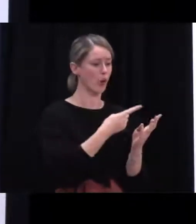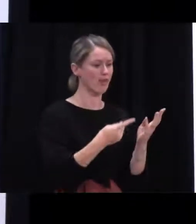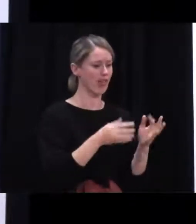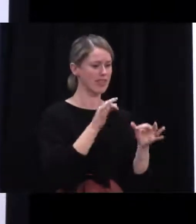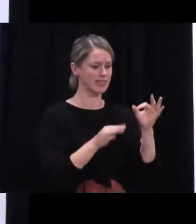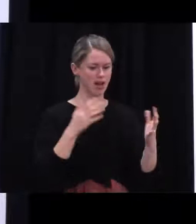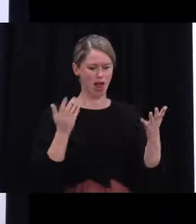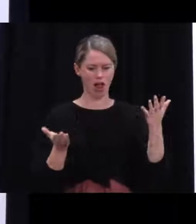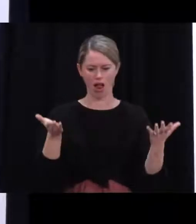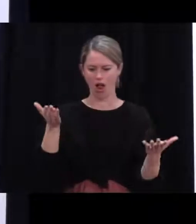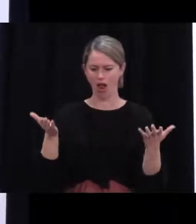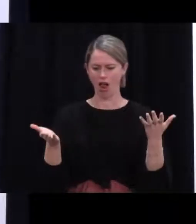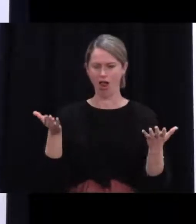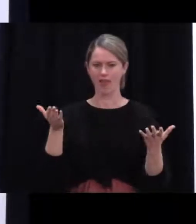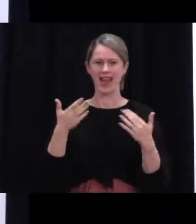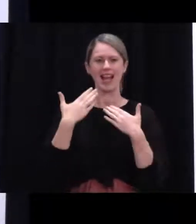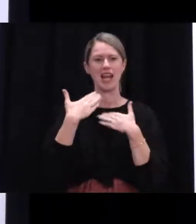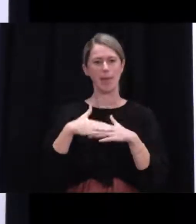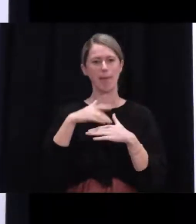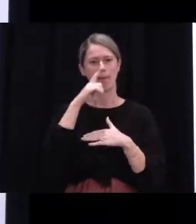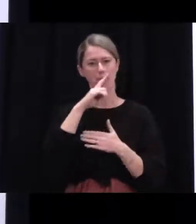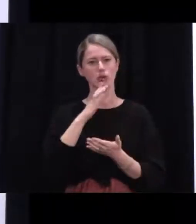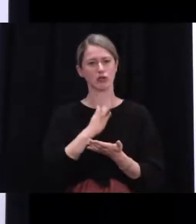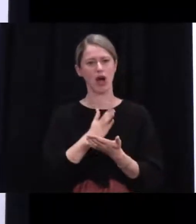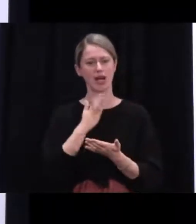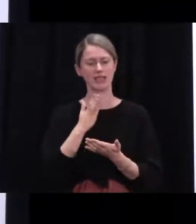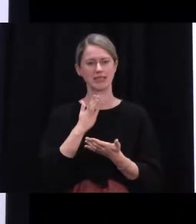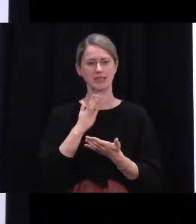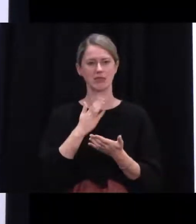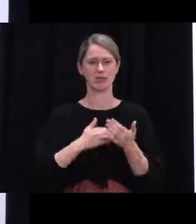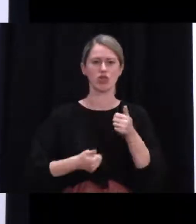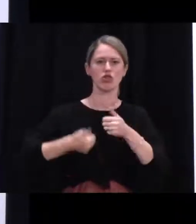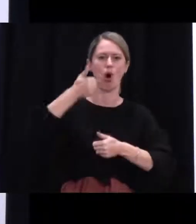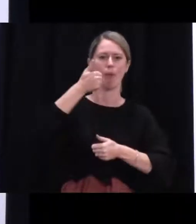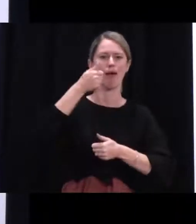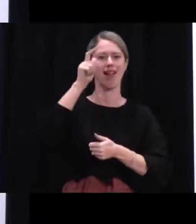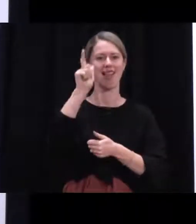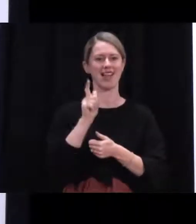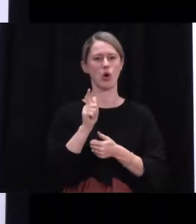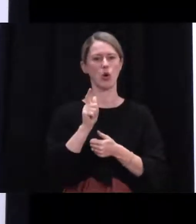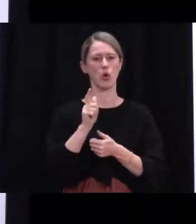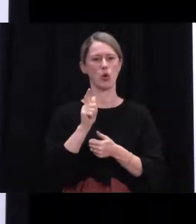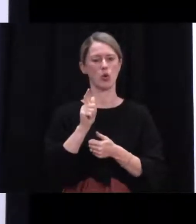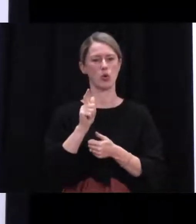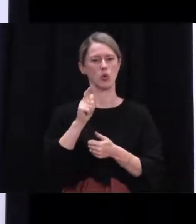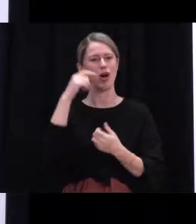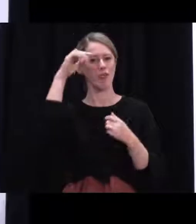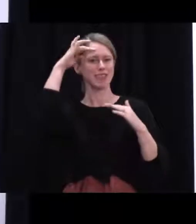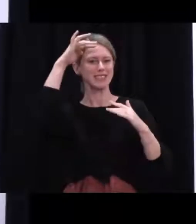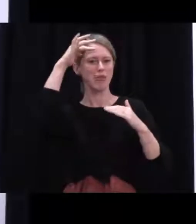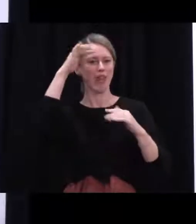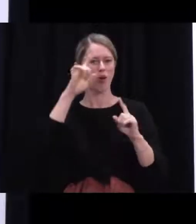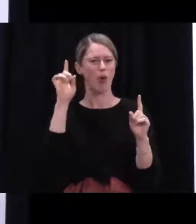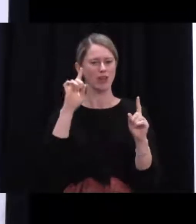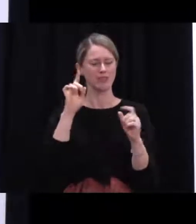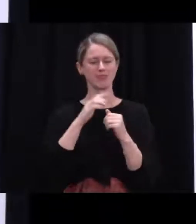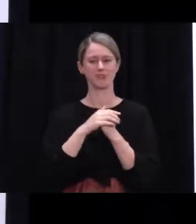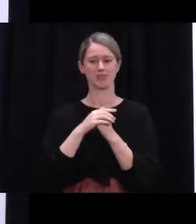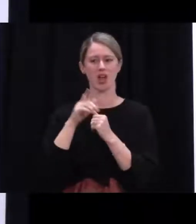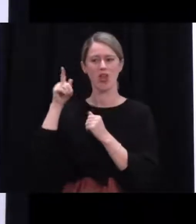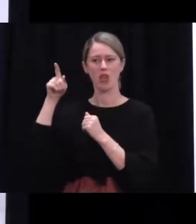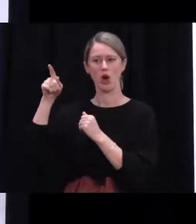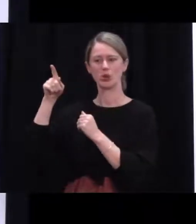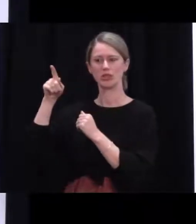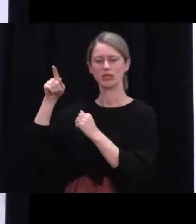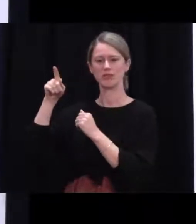we make that have a limitation on people's rights, the overriding legal principle that comes into play here is that the restrictions put in place have